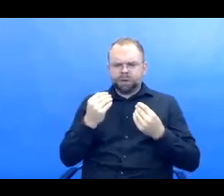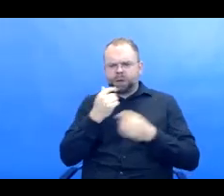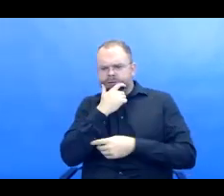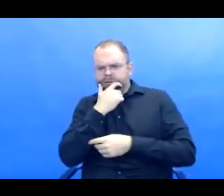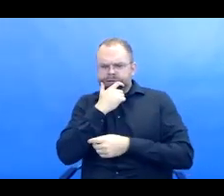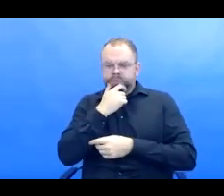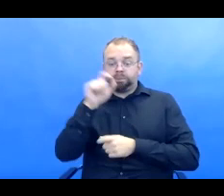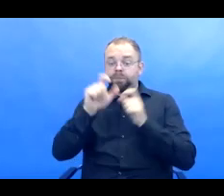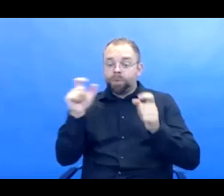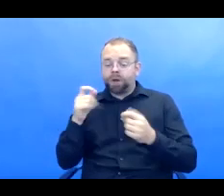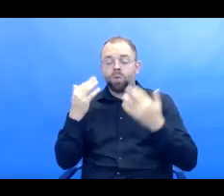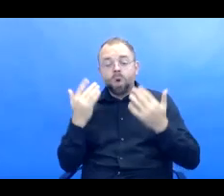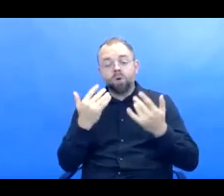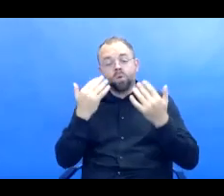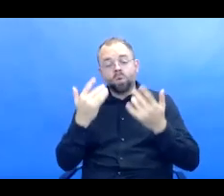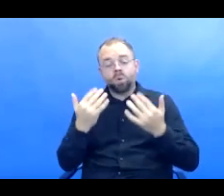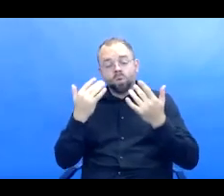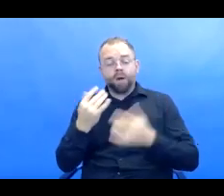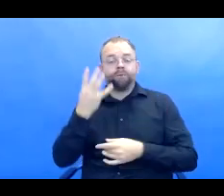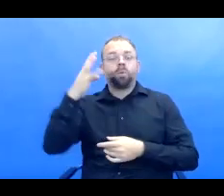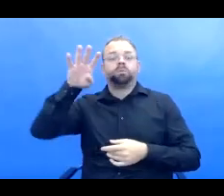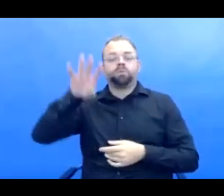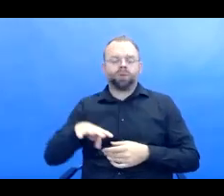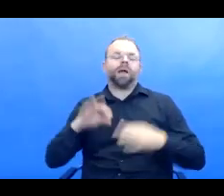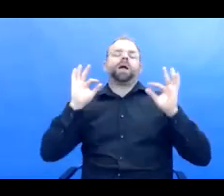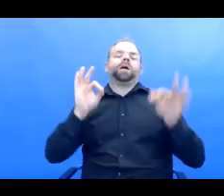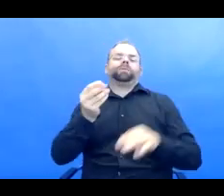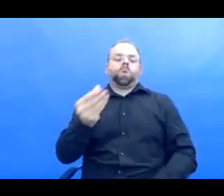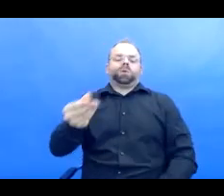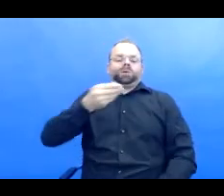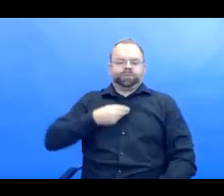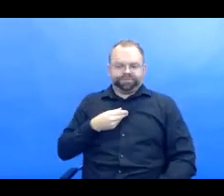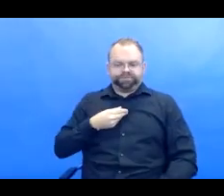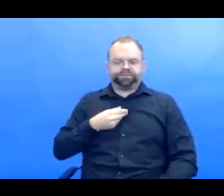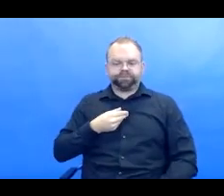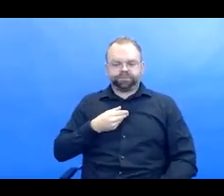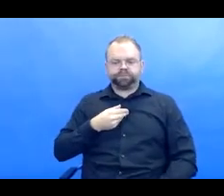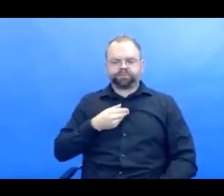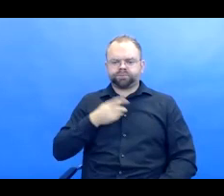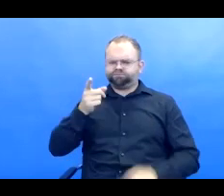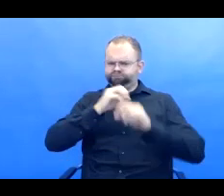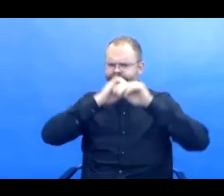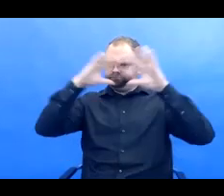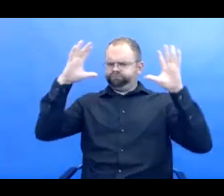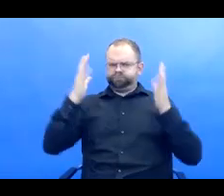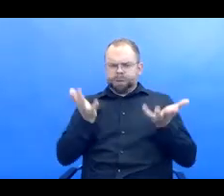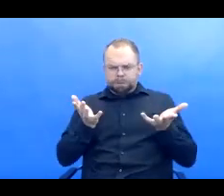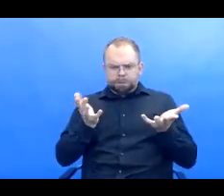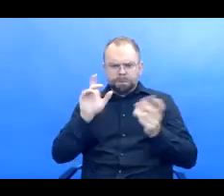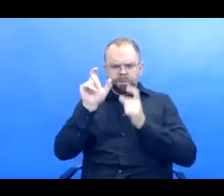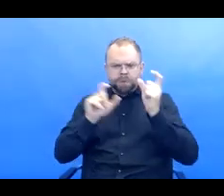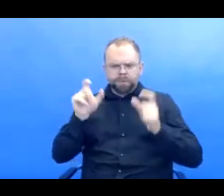have about 52,000 persons with severe disabilities who have been incorporated into the